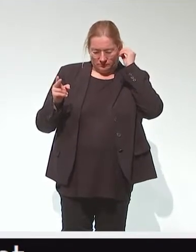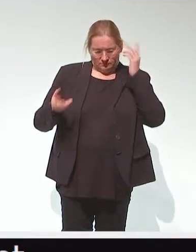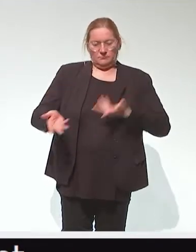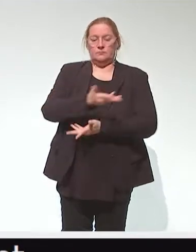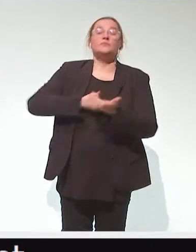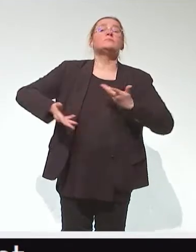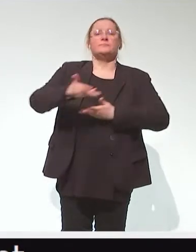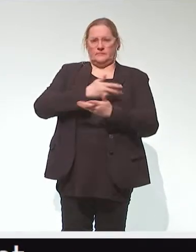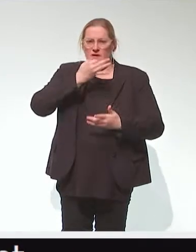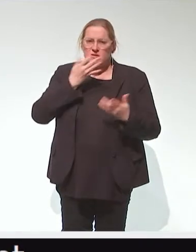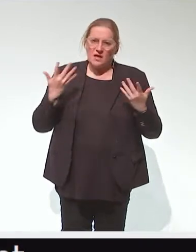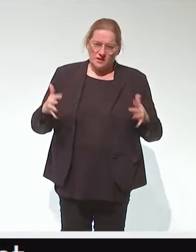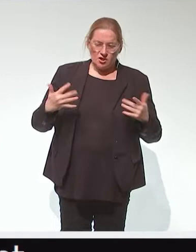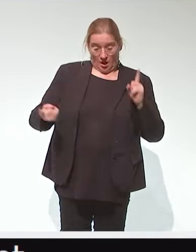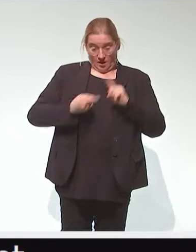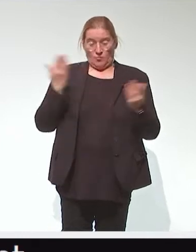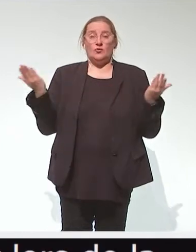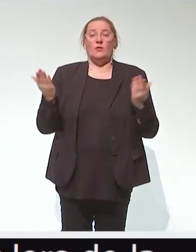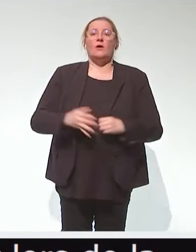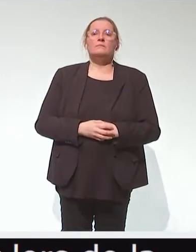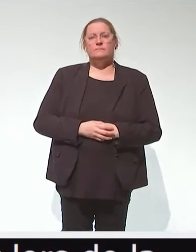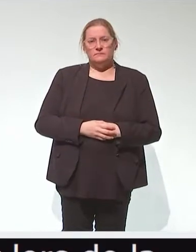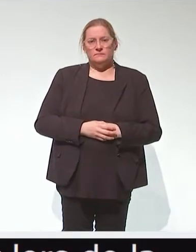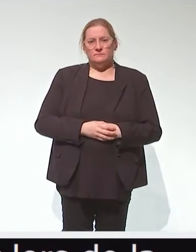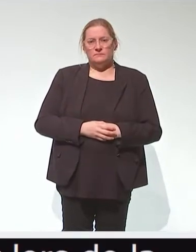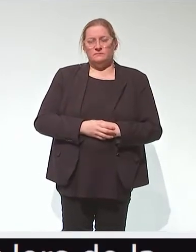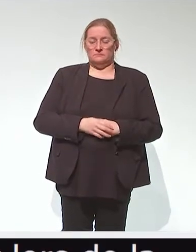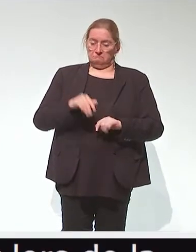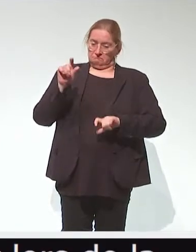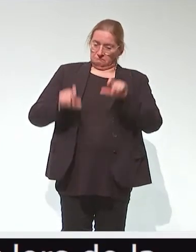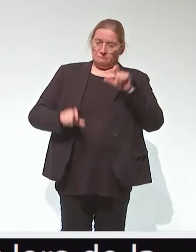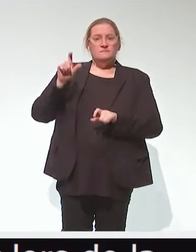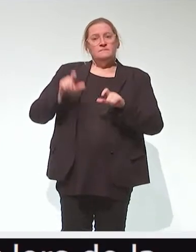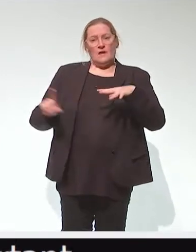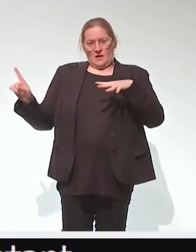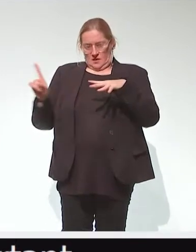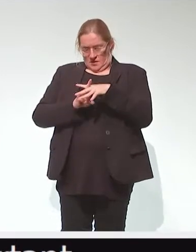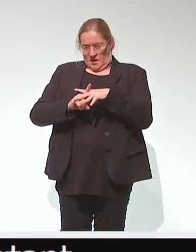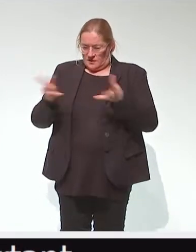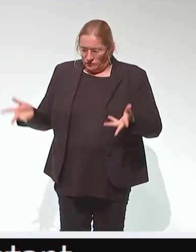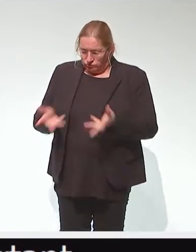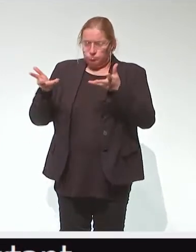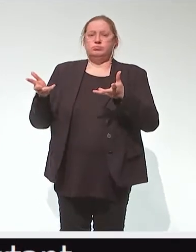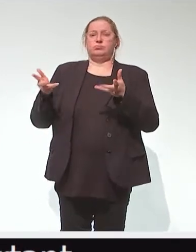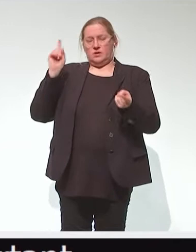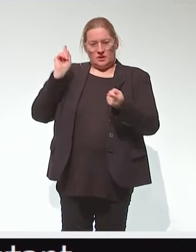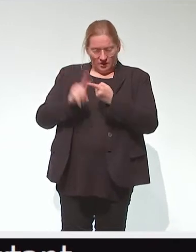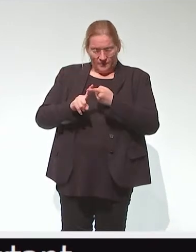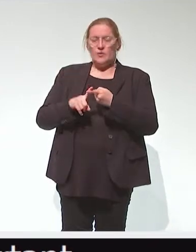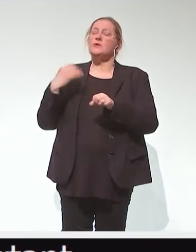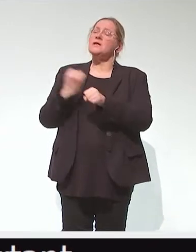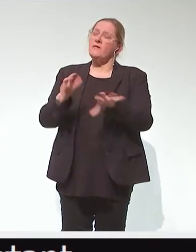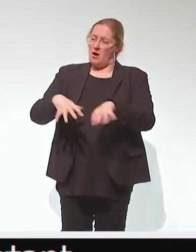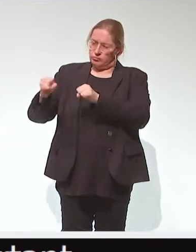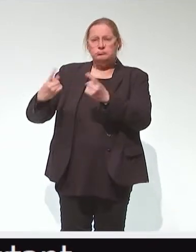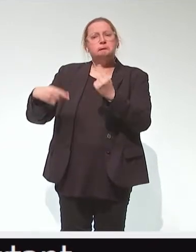people enter the labour market, it can be very successful. A particular challenge in Ireland is in ensuring